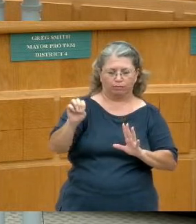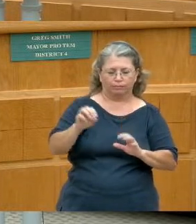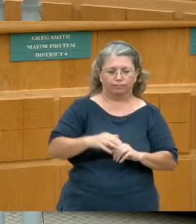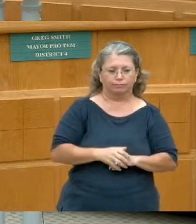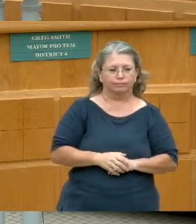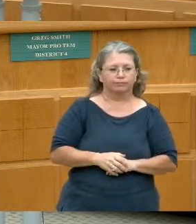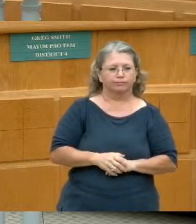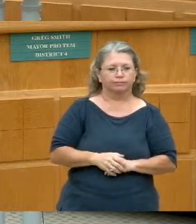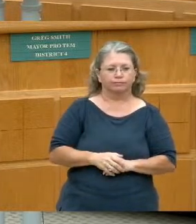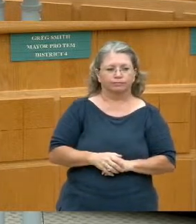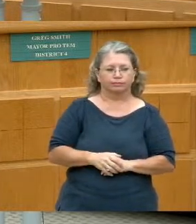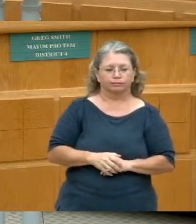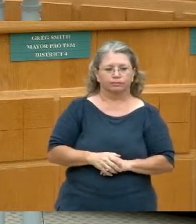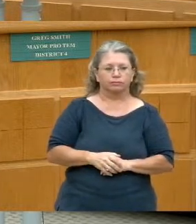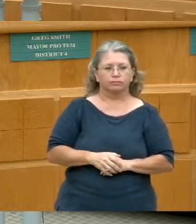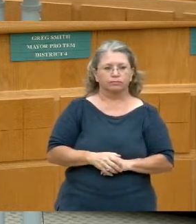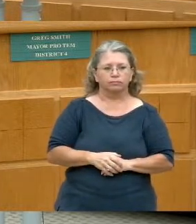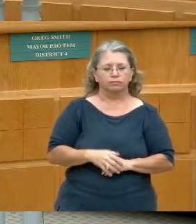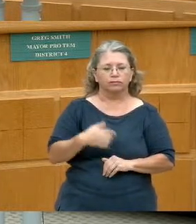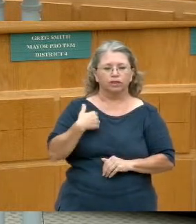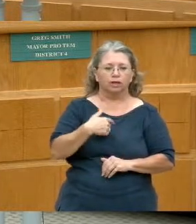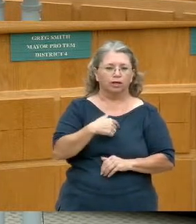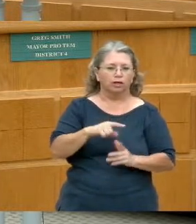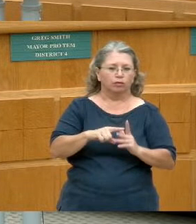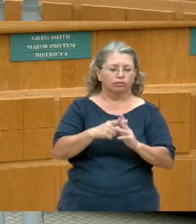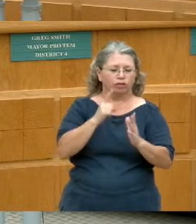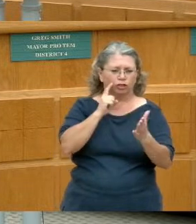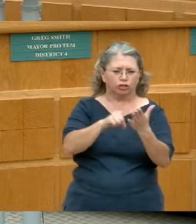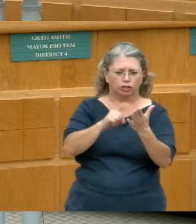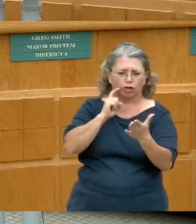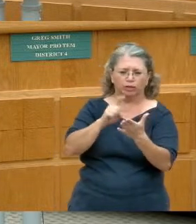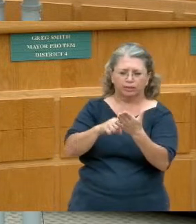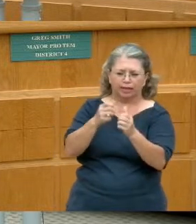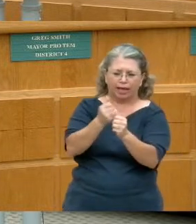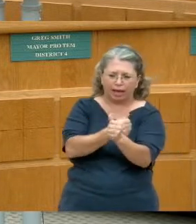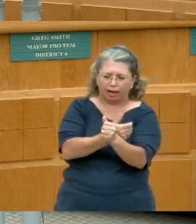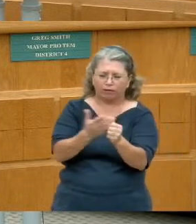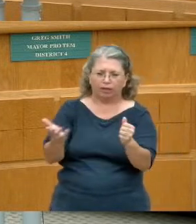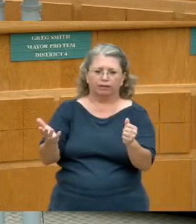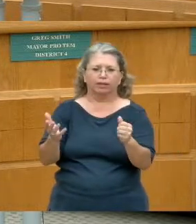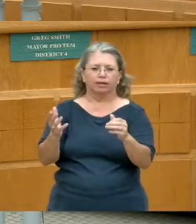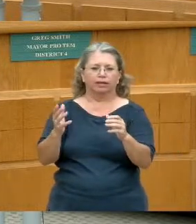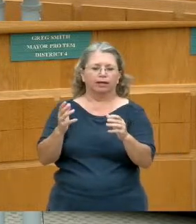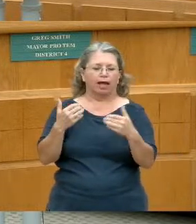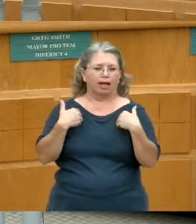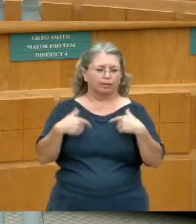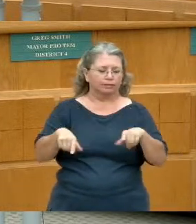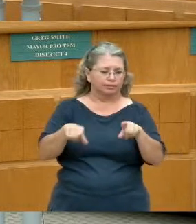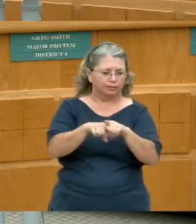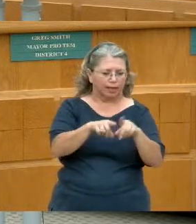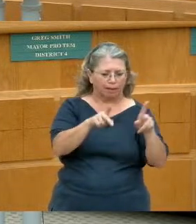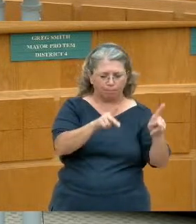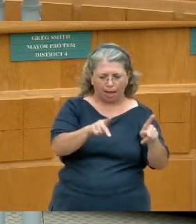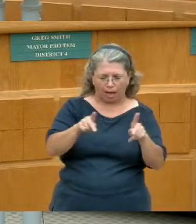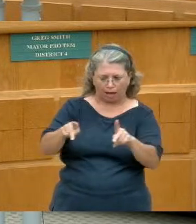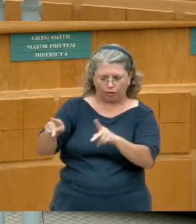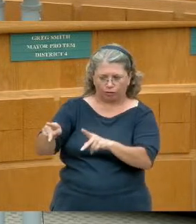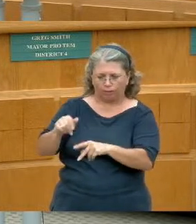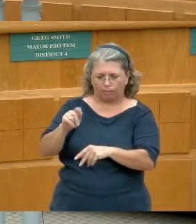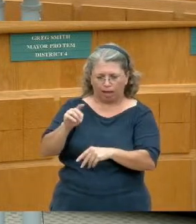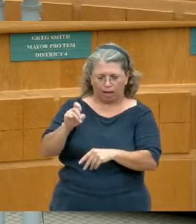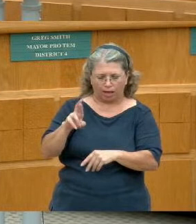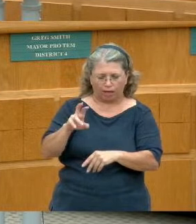at captures some aspect of this pattern. We're looking at precipitation, we're looking at humidity, we're looking